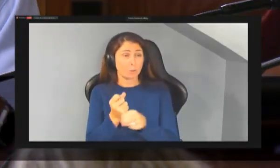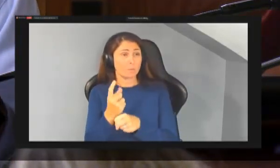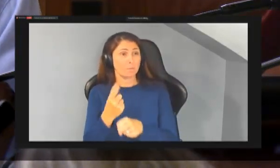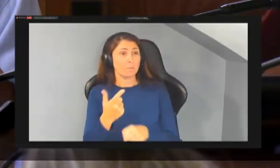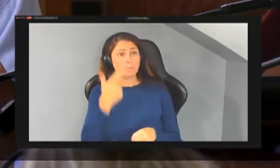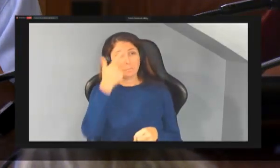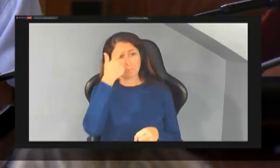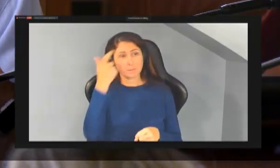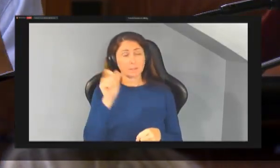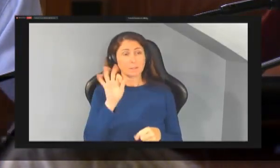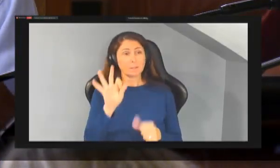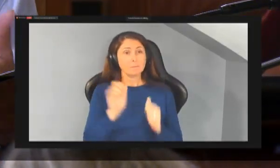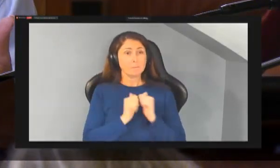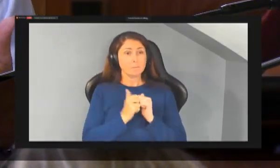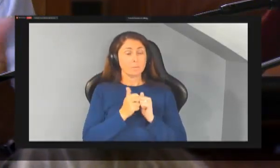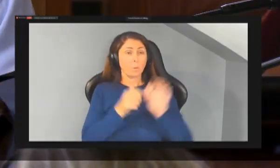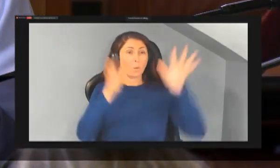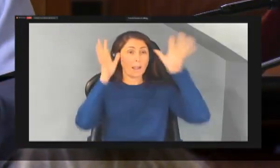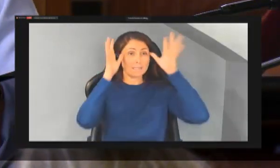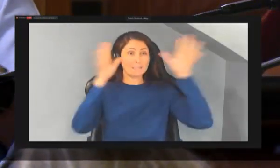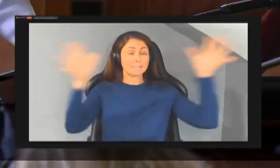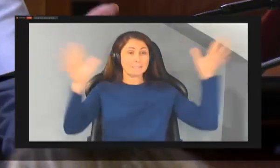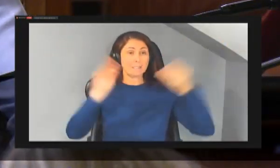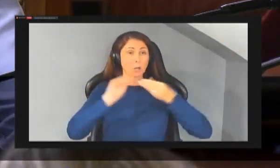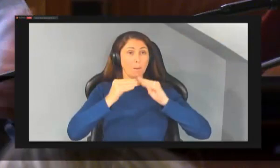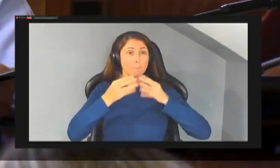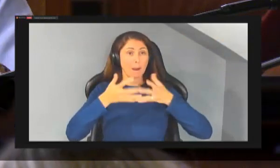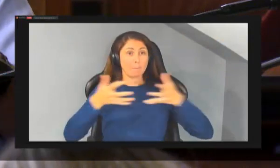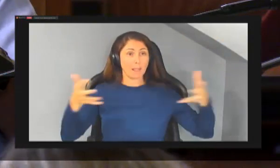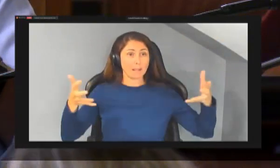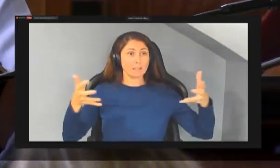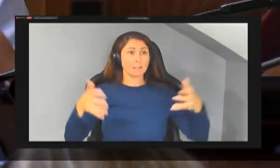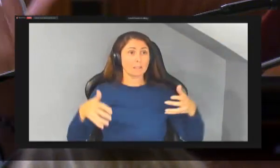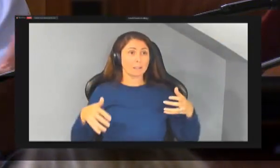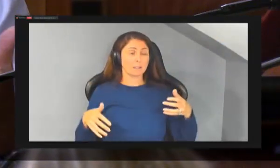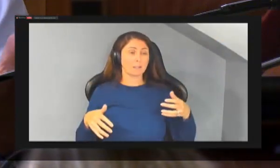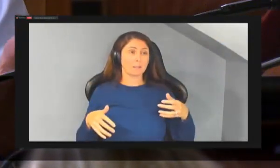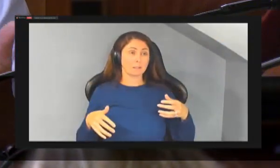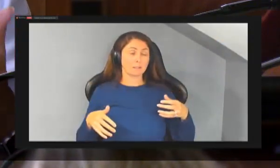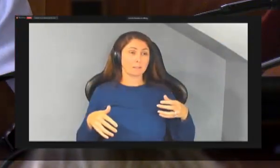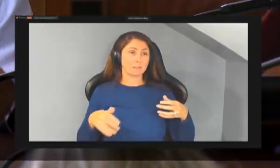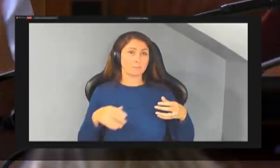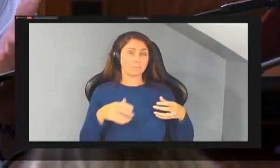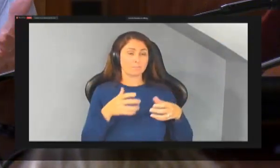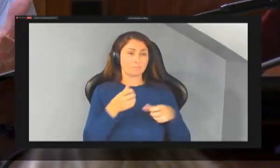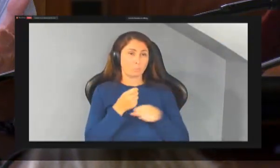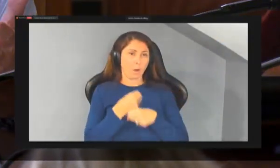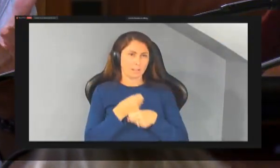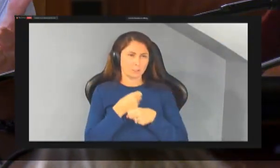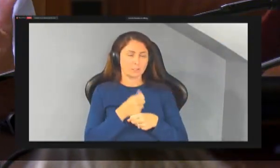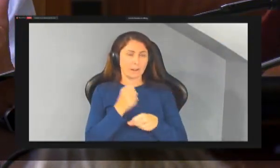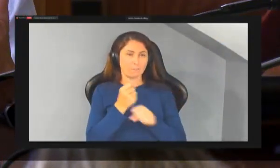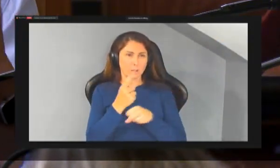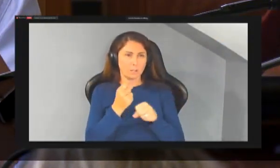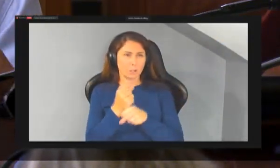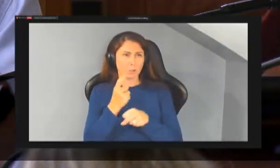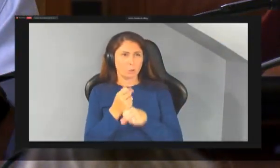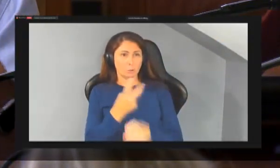way deer populate or progeny every year, two or